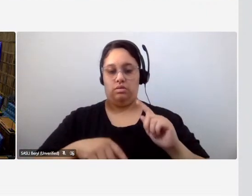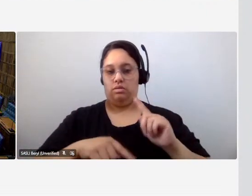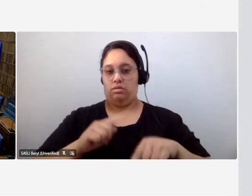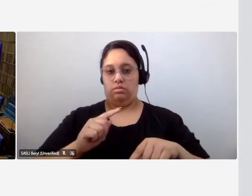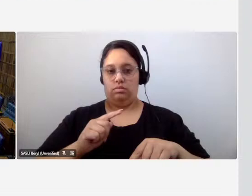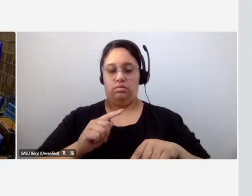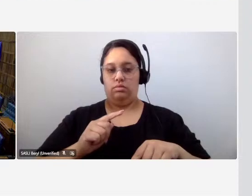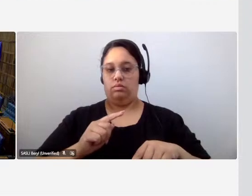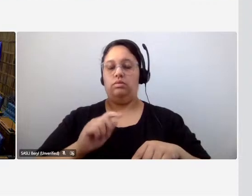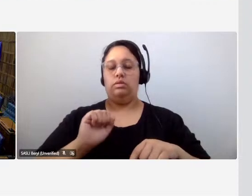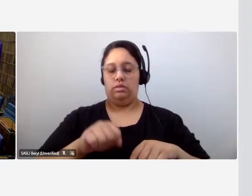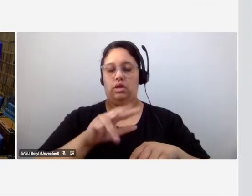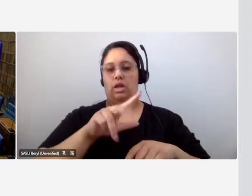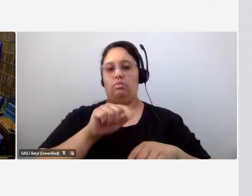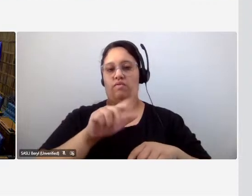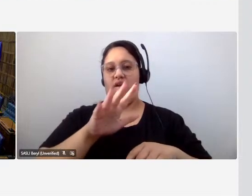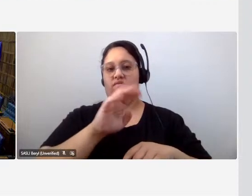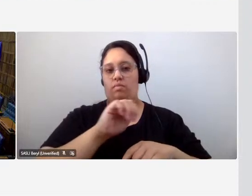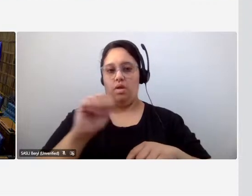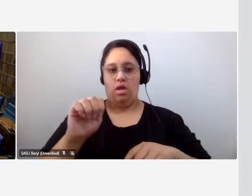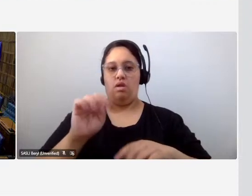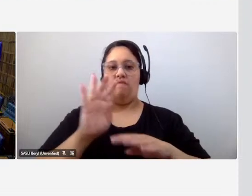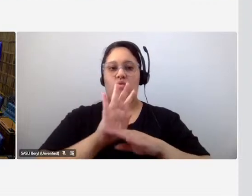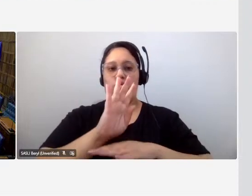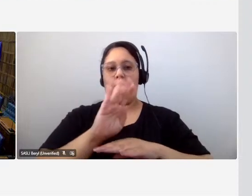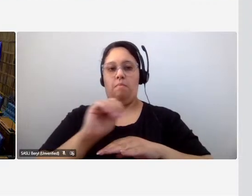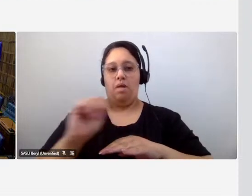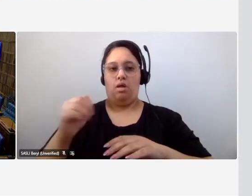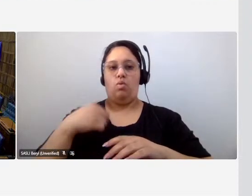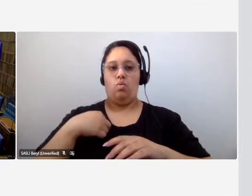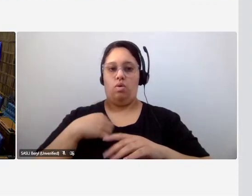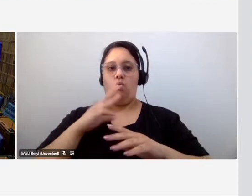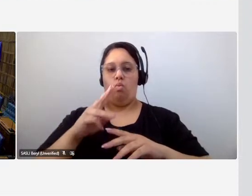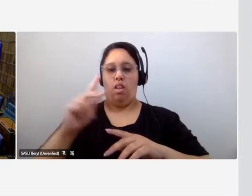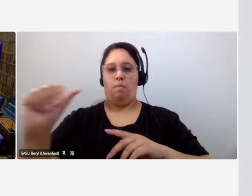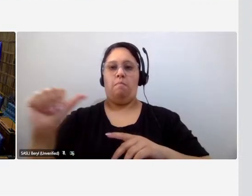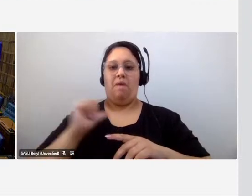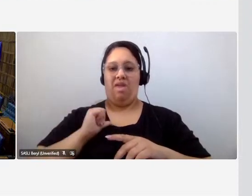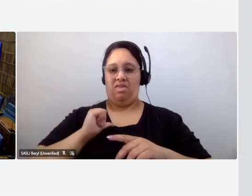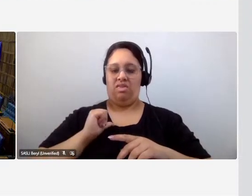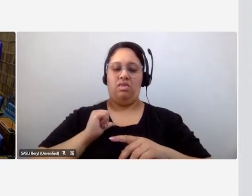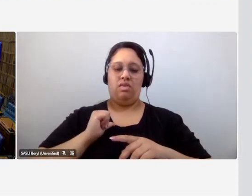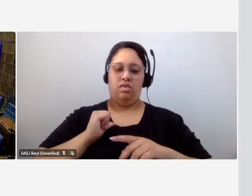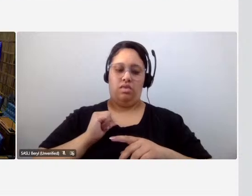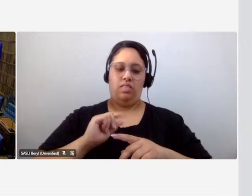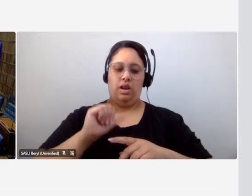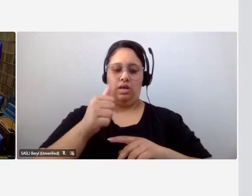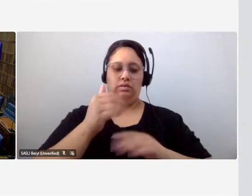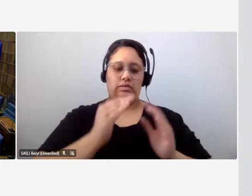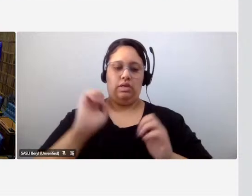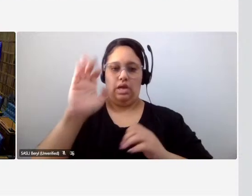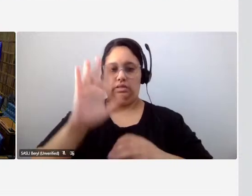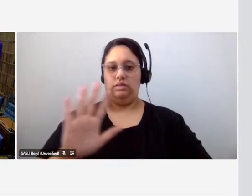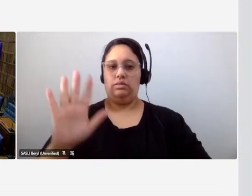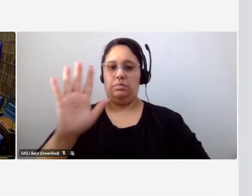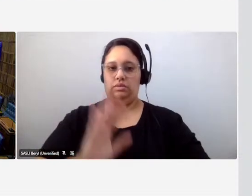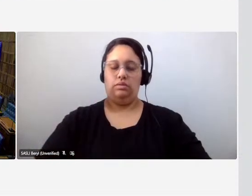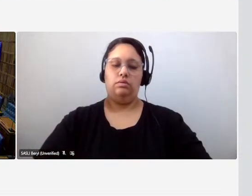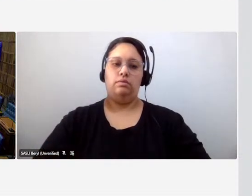Okay, and then there's 8.5 million, part of the 14 million that we're actually going to get back in the adjusted estimates. I just want to be clear